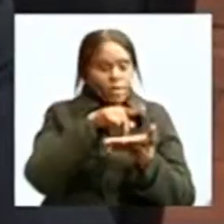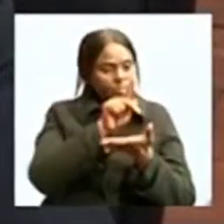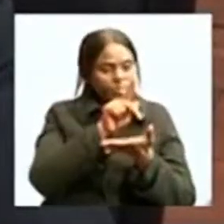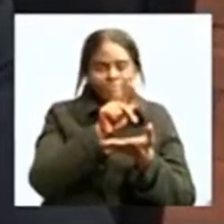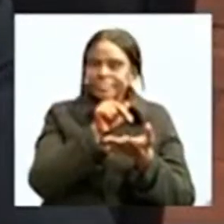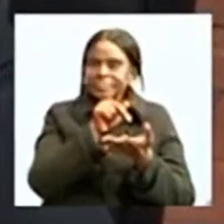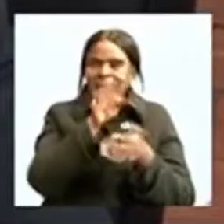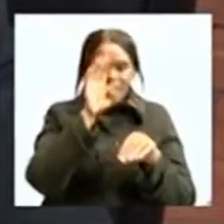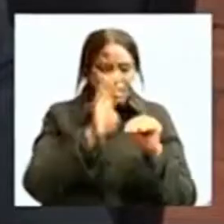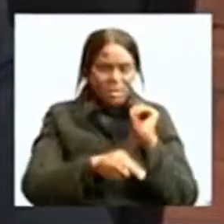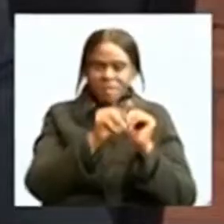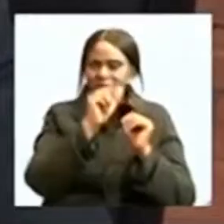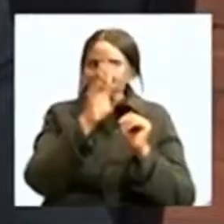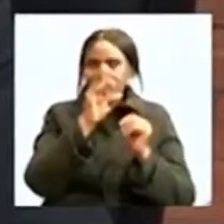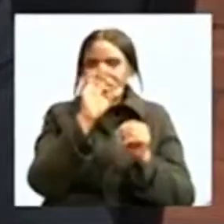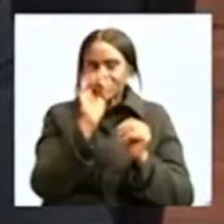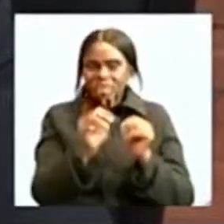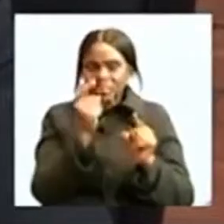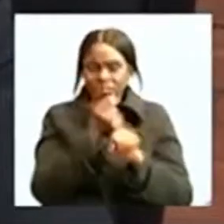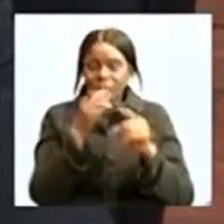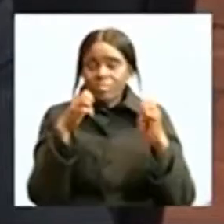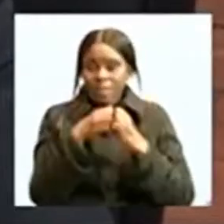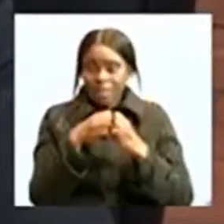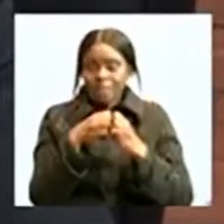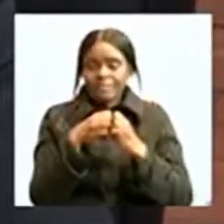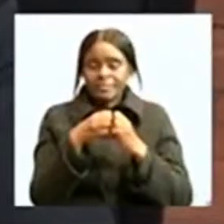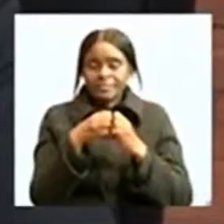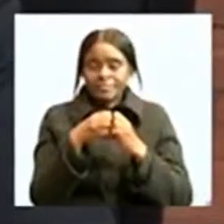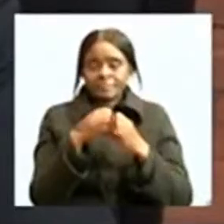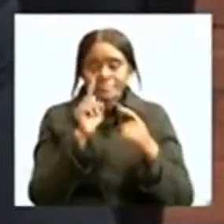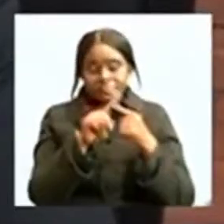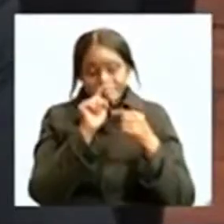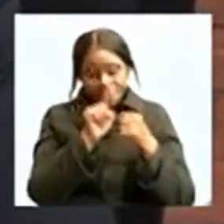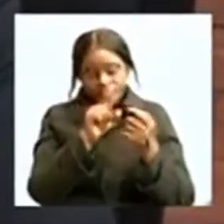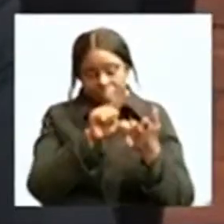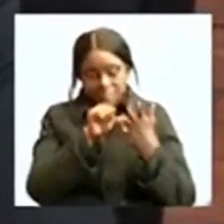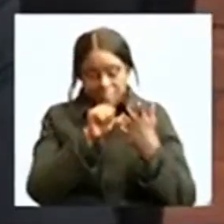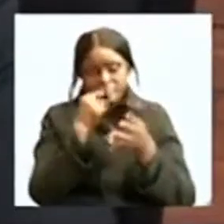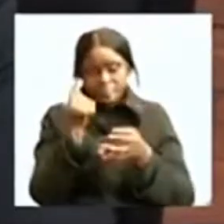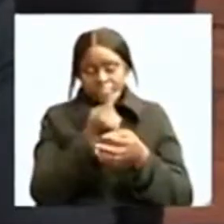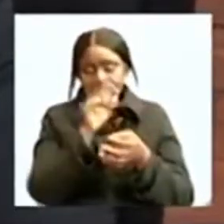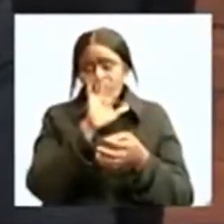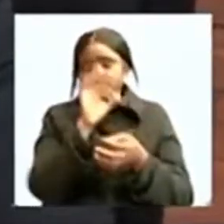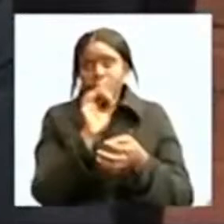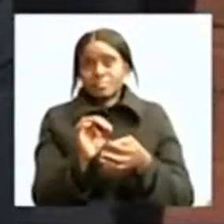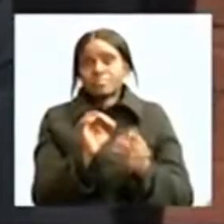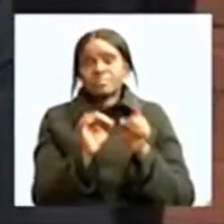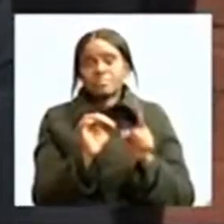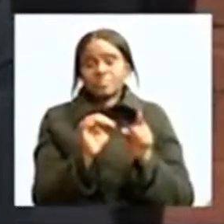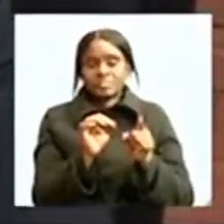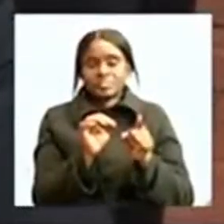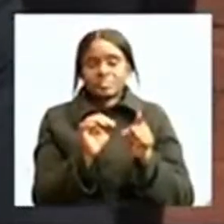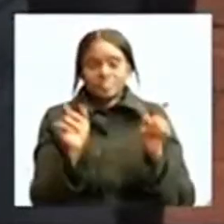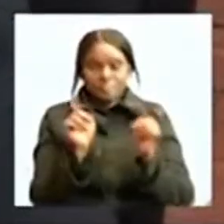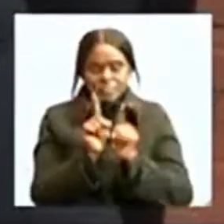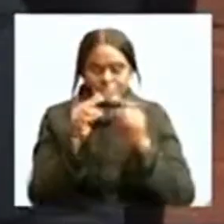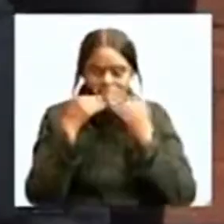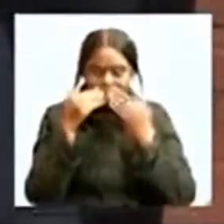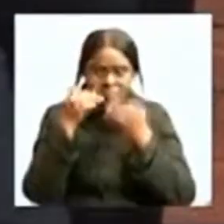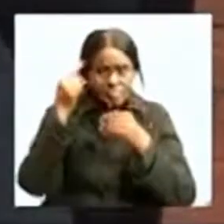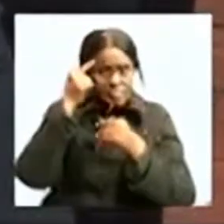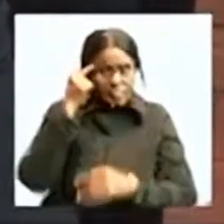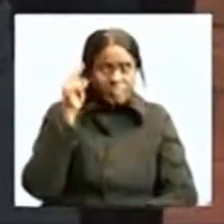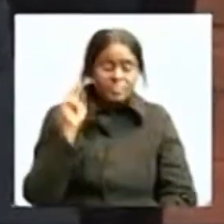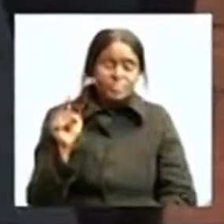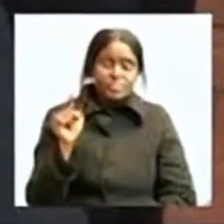less than 16% from a bank. But this is a loan which is only 5%. And we thank actually the